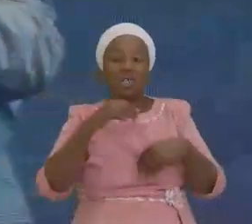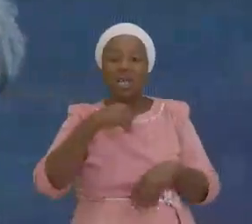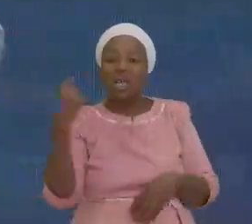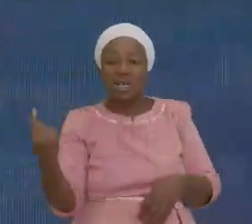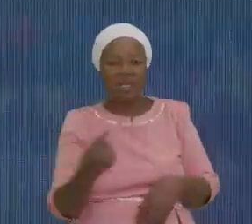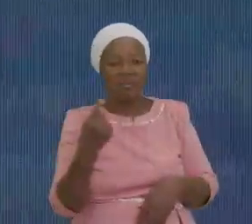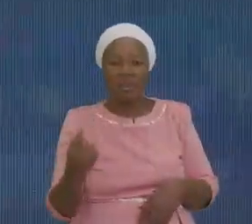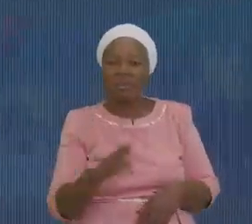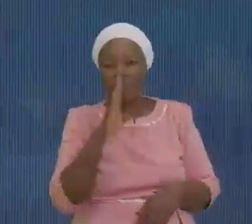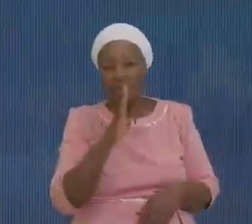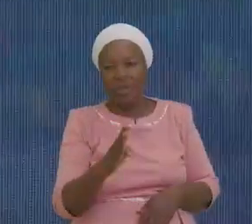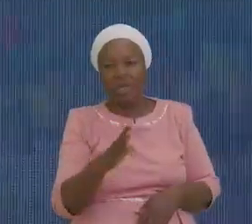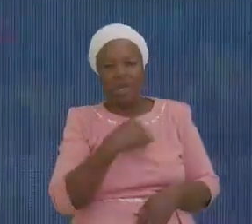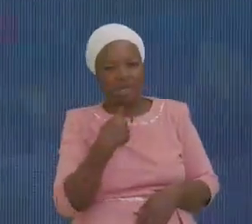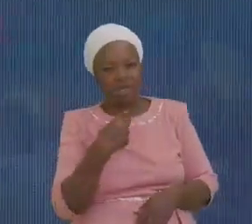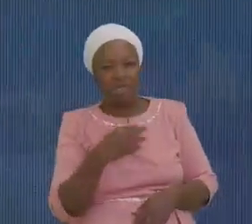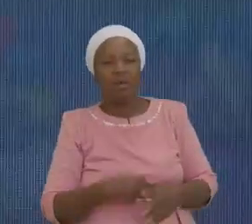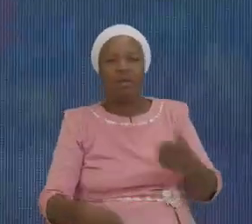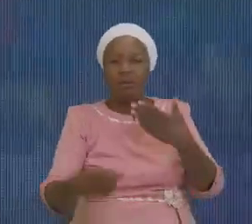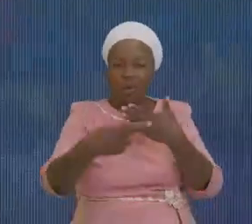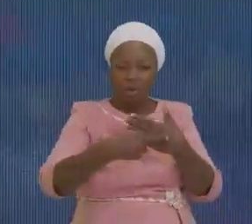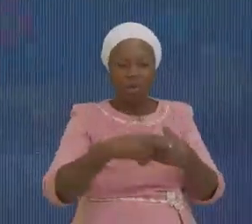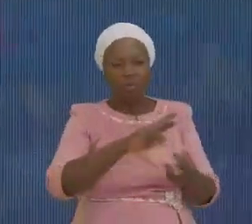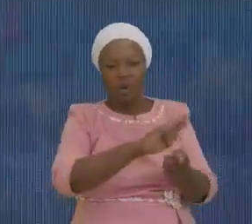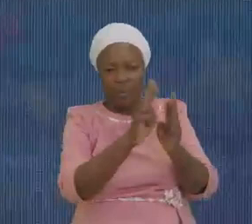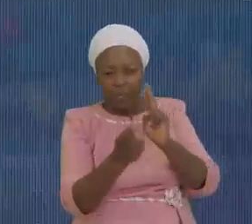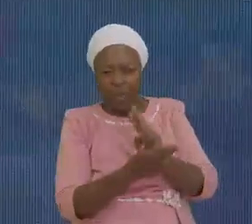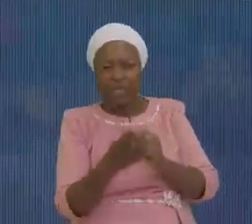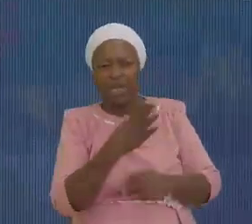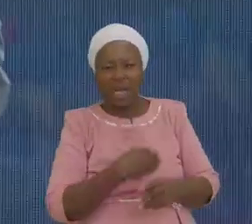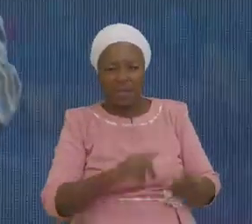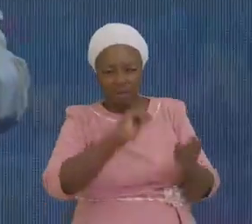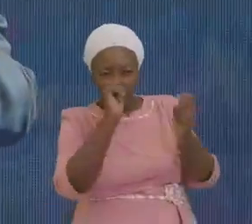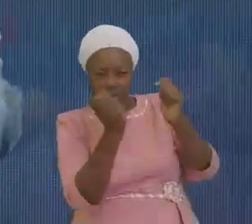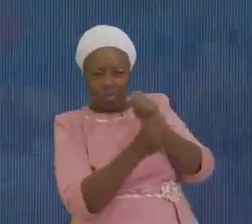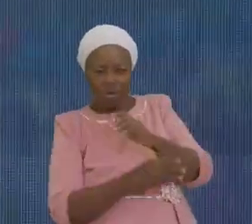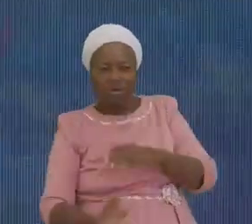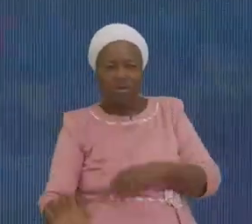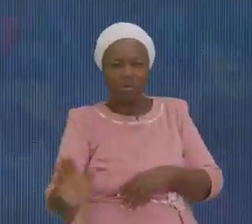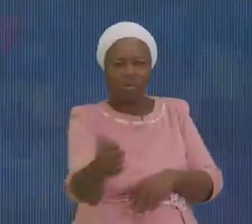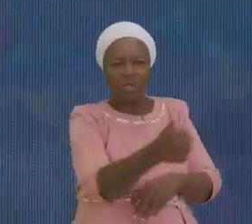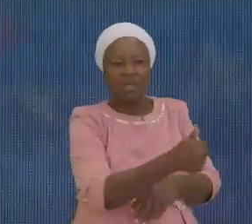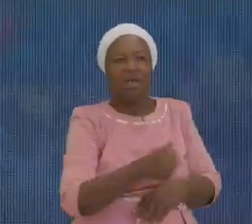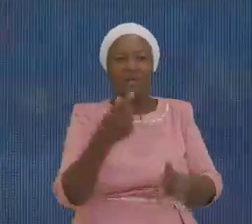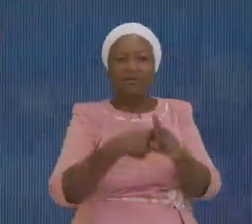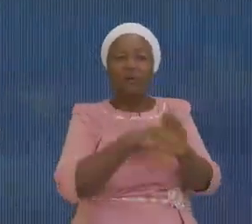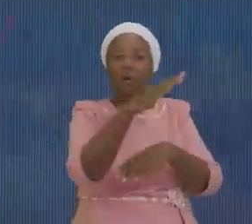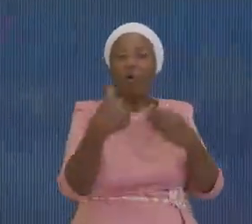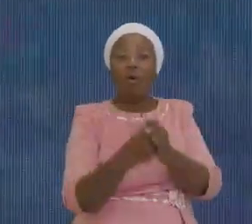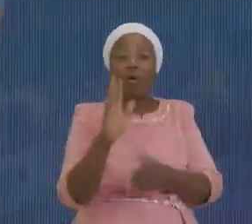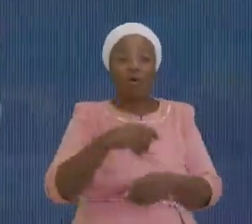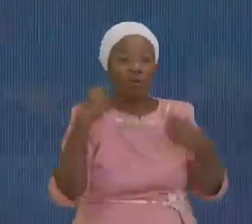And so he says, repent and turn yourselves from all your transgressions,